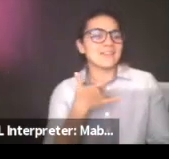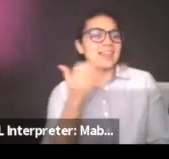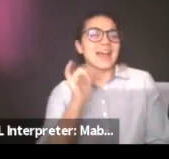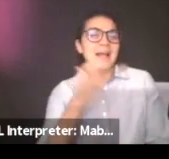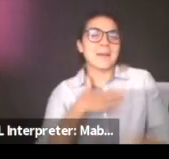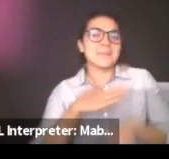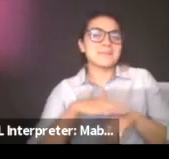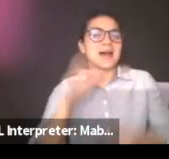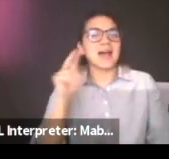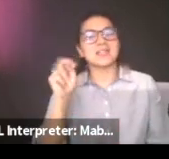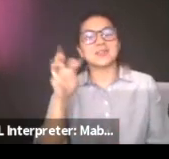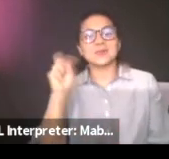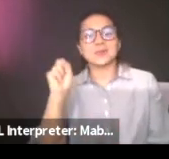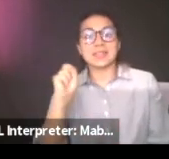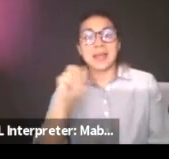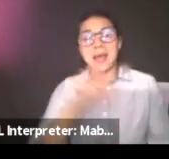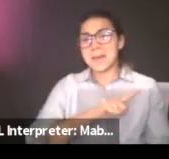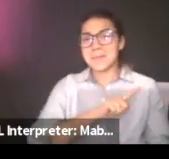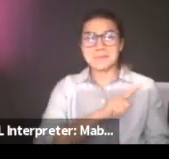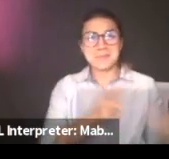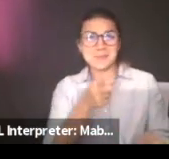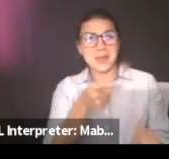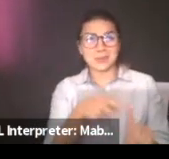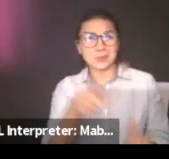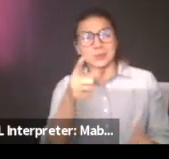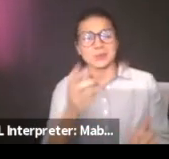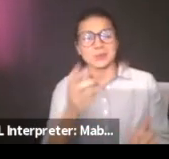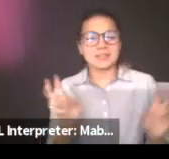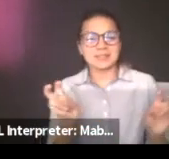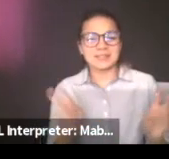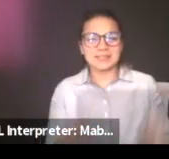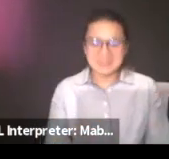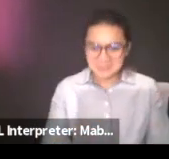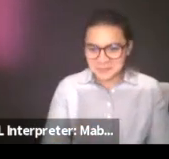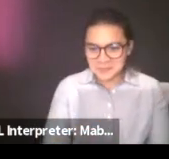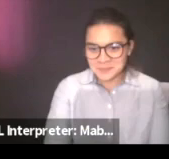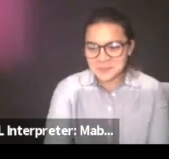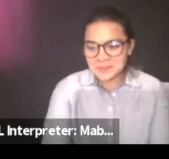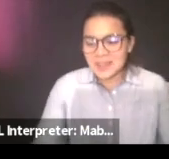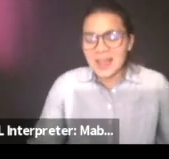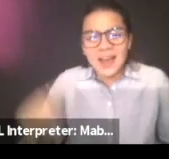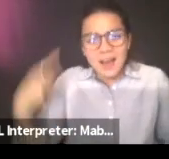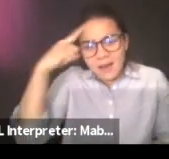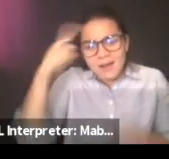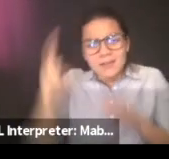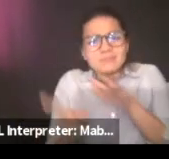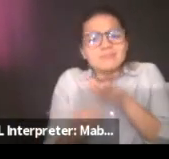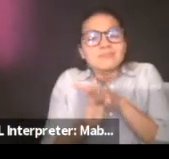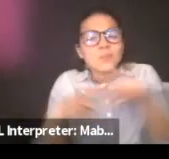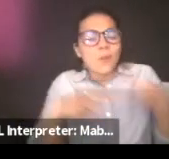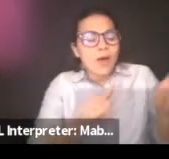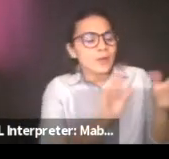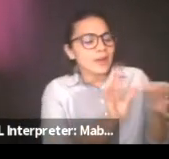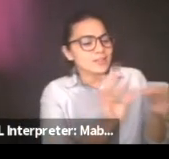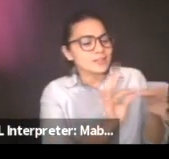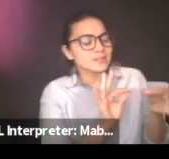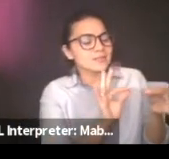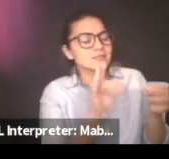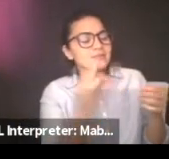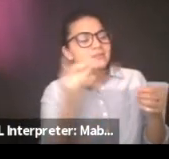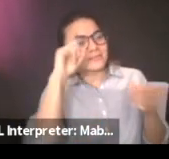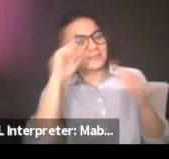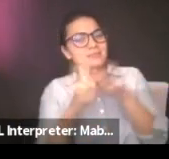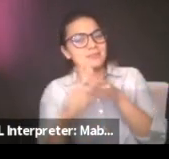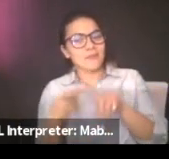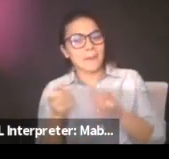question just reminded me of something that I wrote in the book Love with Accountability, which is like sitting literally right here,